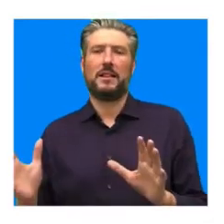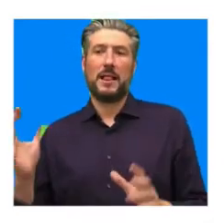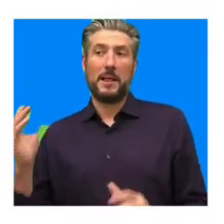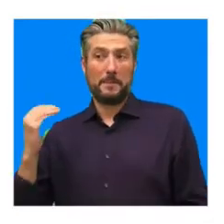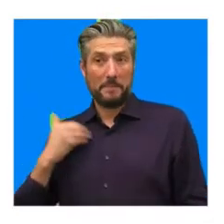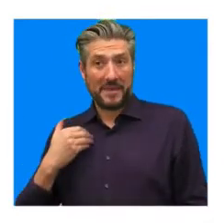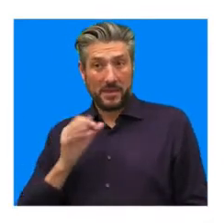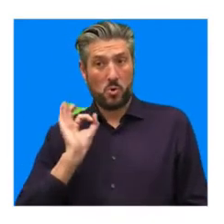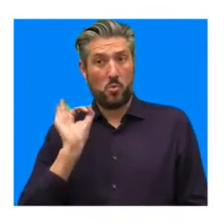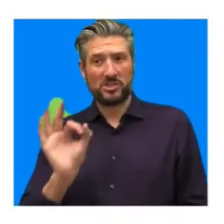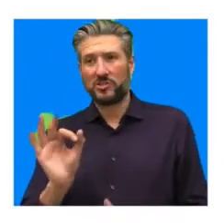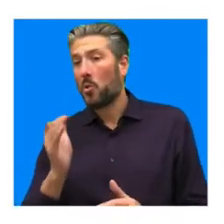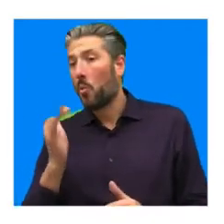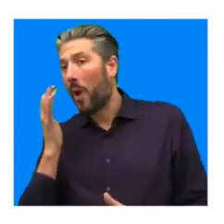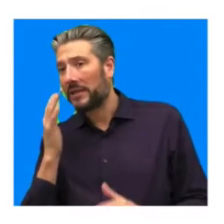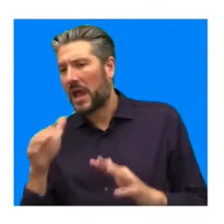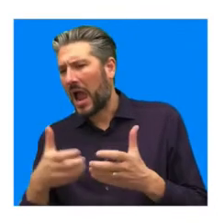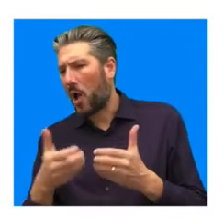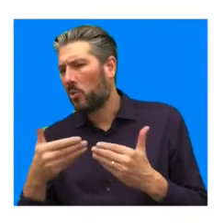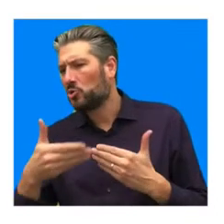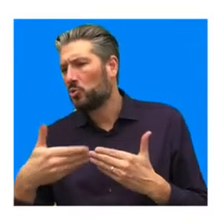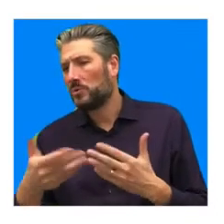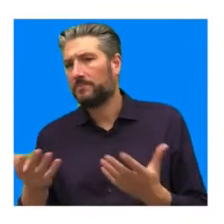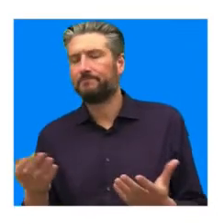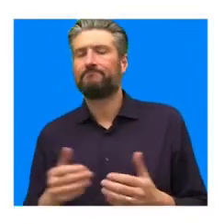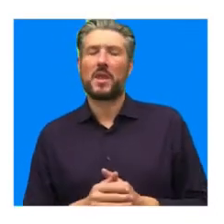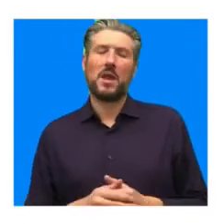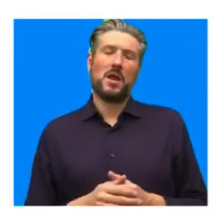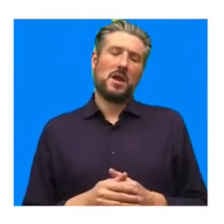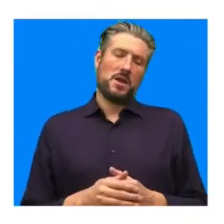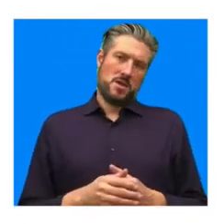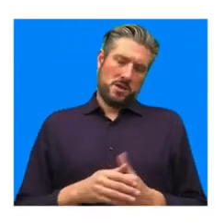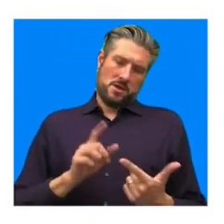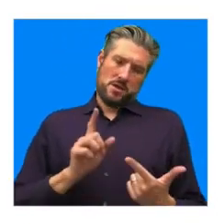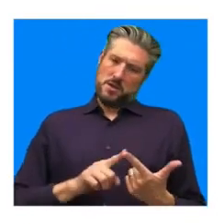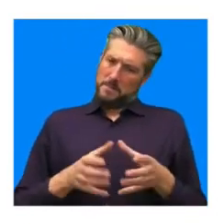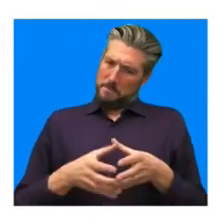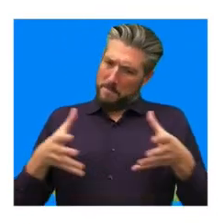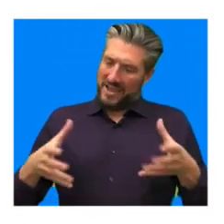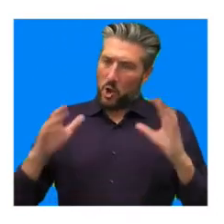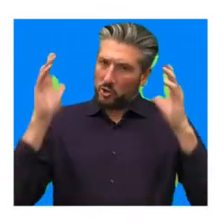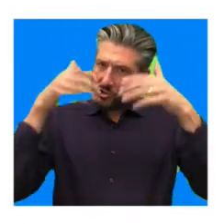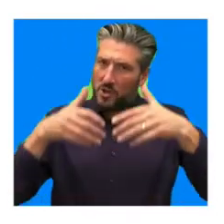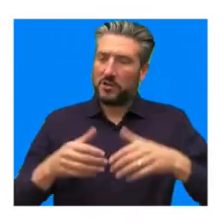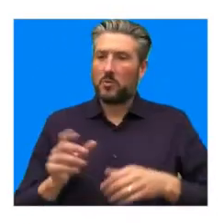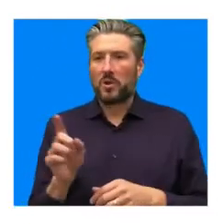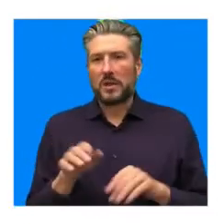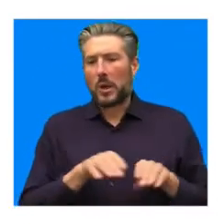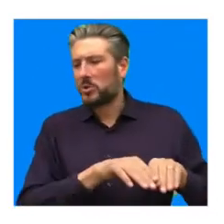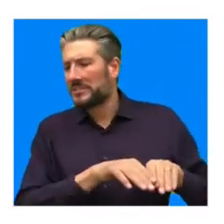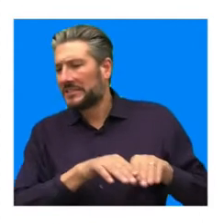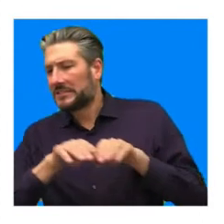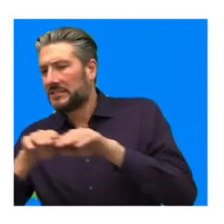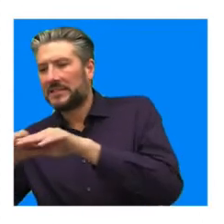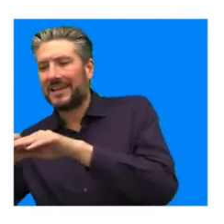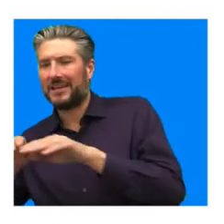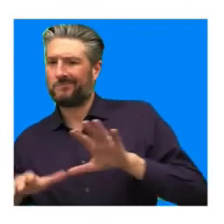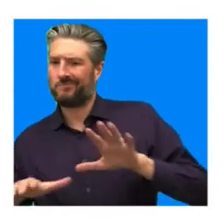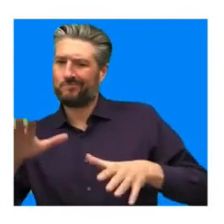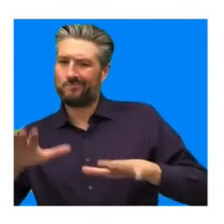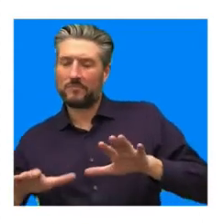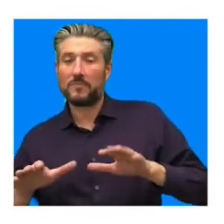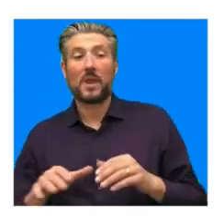there? The second biggest concern is about consistency of experience. So regardless of whether I'm using iOS,